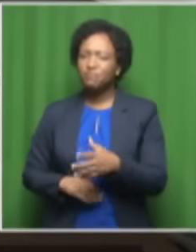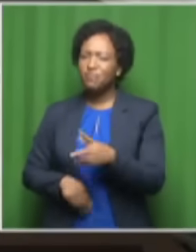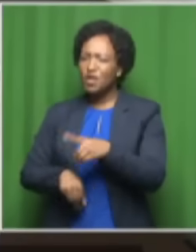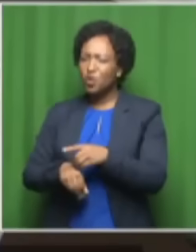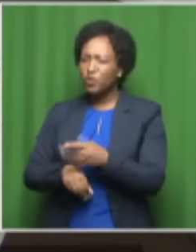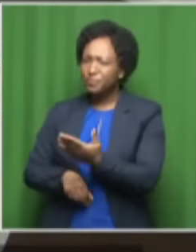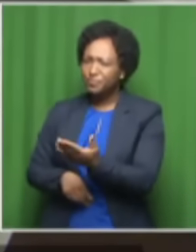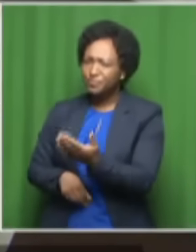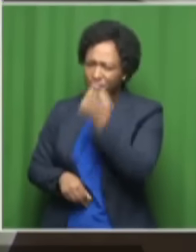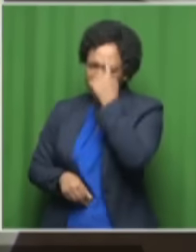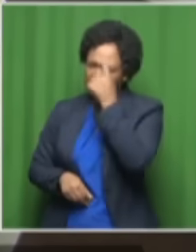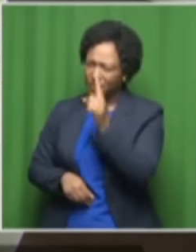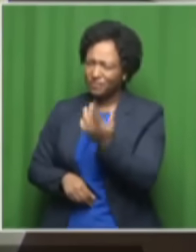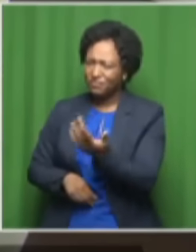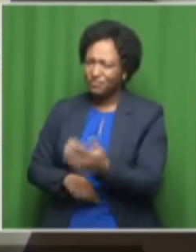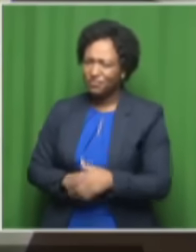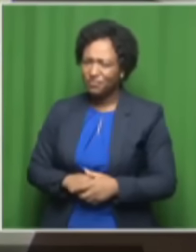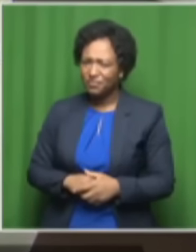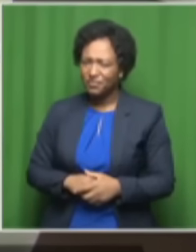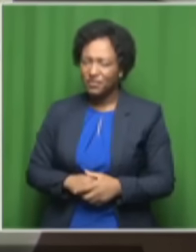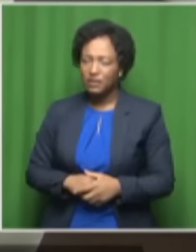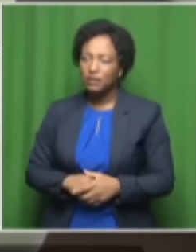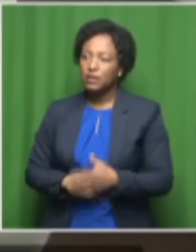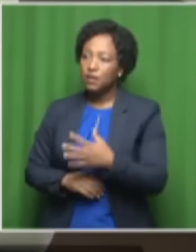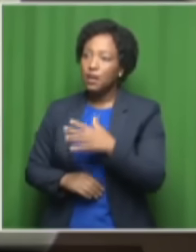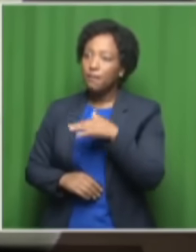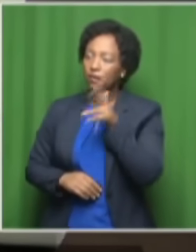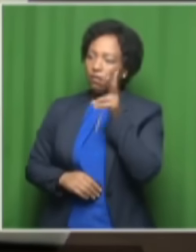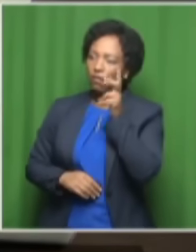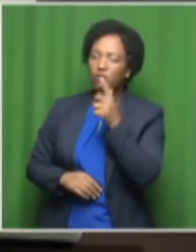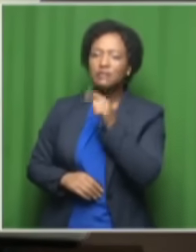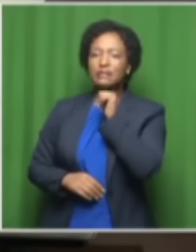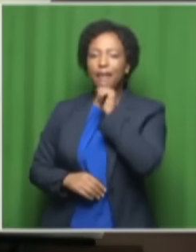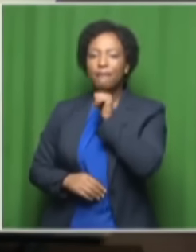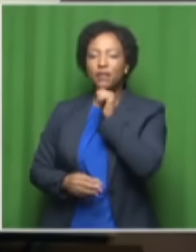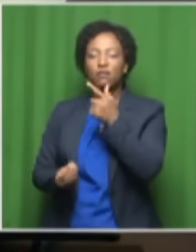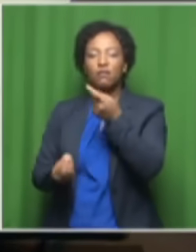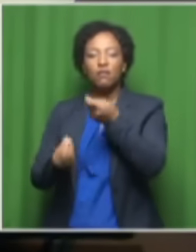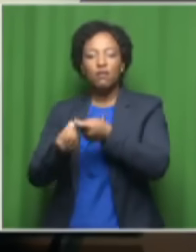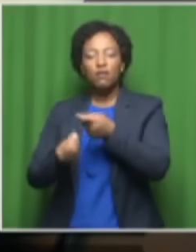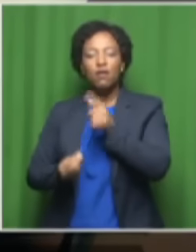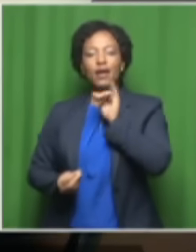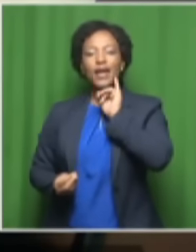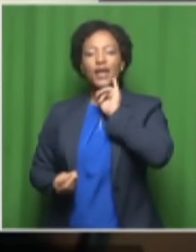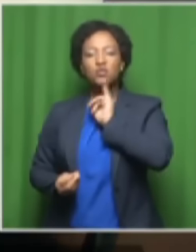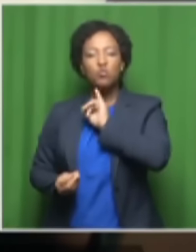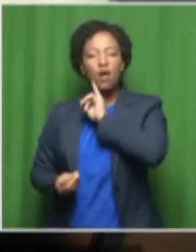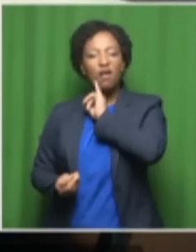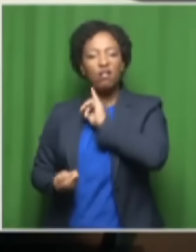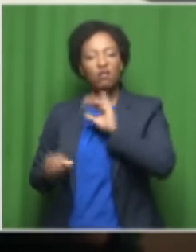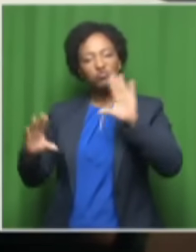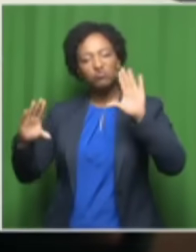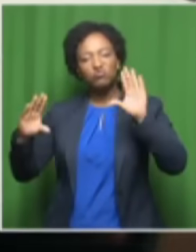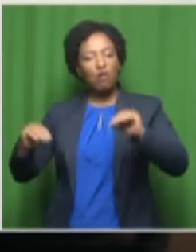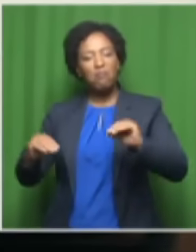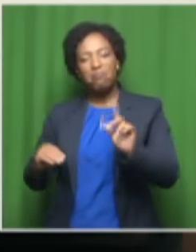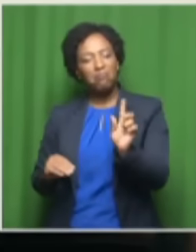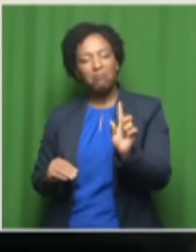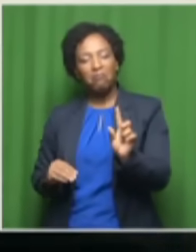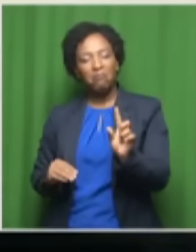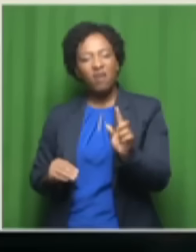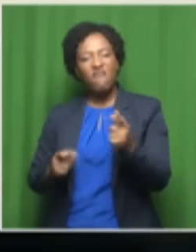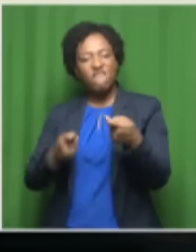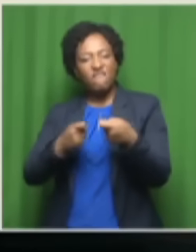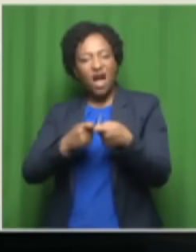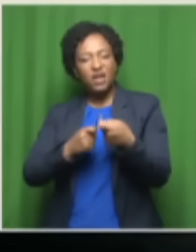mean, it sounds as though it doesn't matter who rules what. Israel are not going to stop in their fight against Hamas,